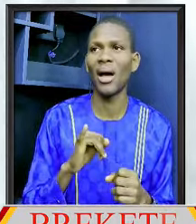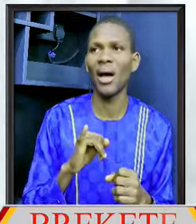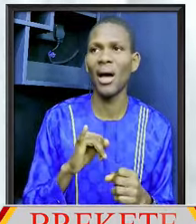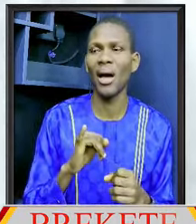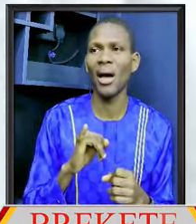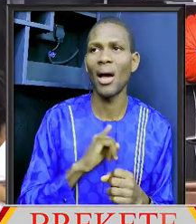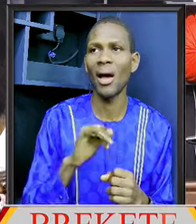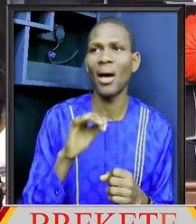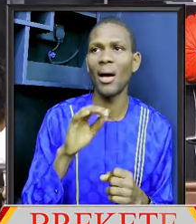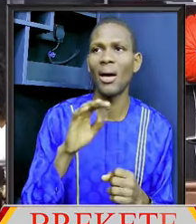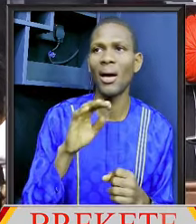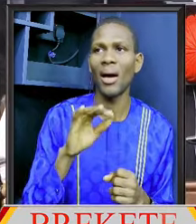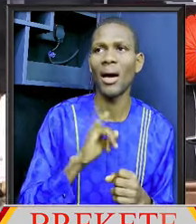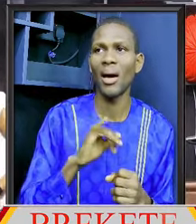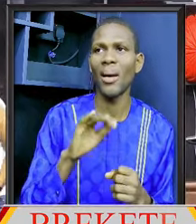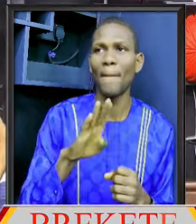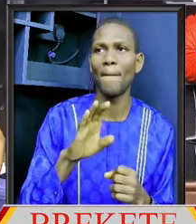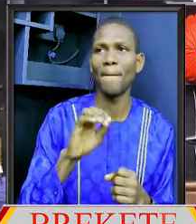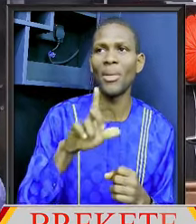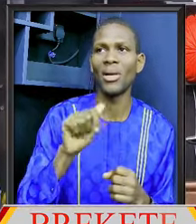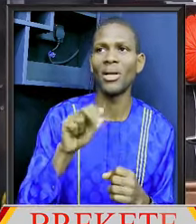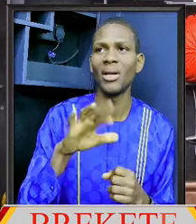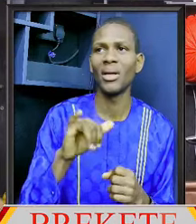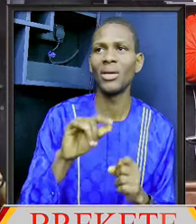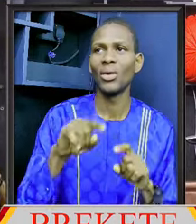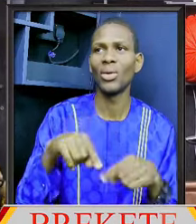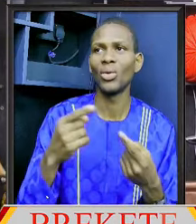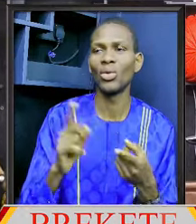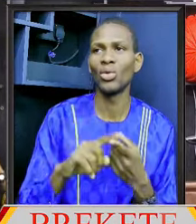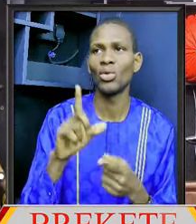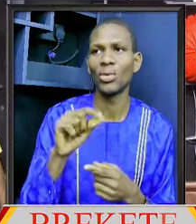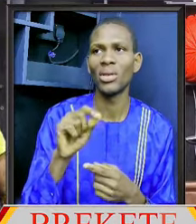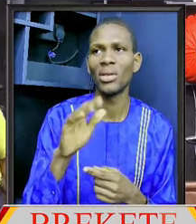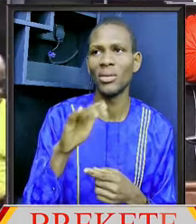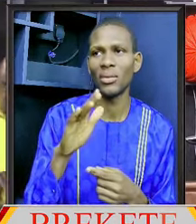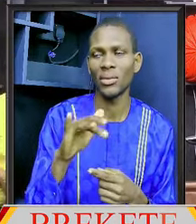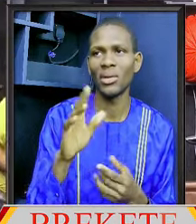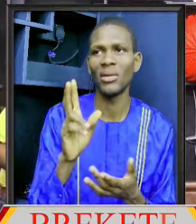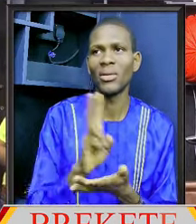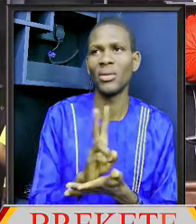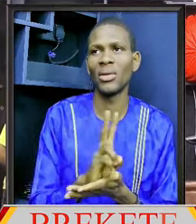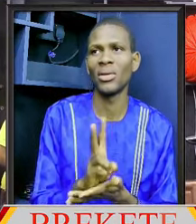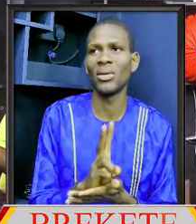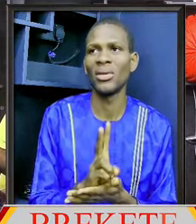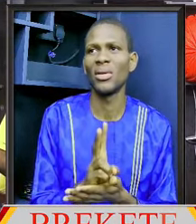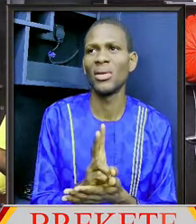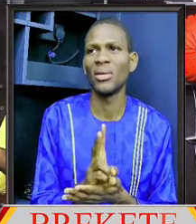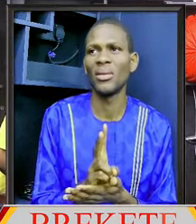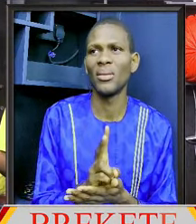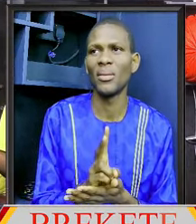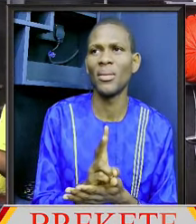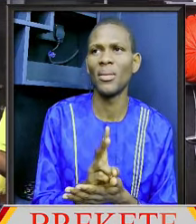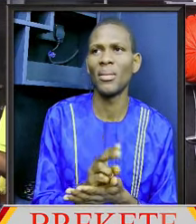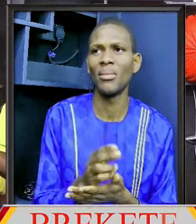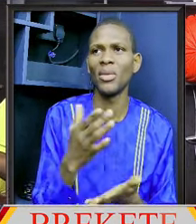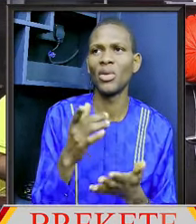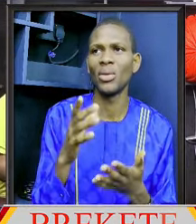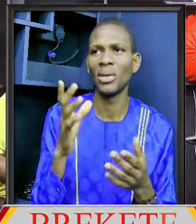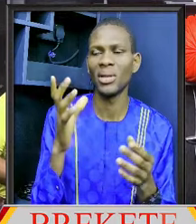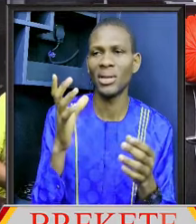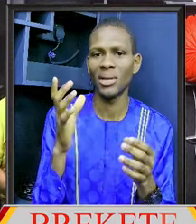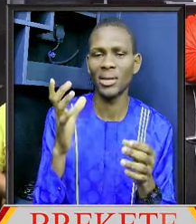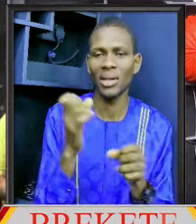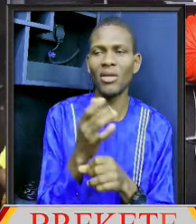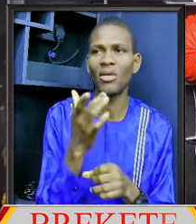Abolani, I will make you go YouTube, check, go to 2015 videos. Maybe you will get locked,